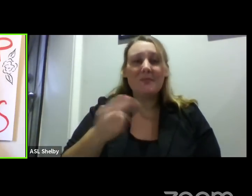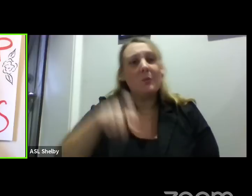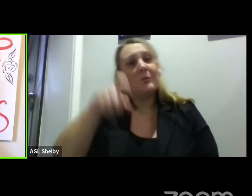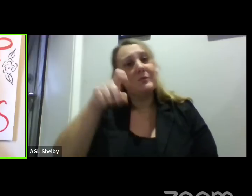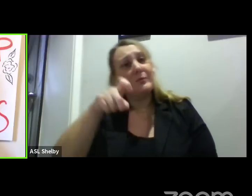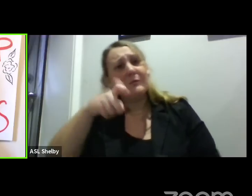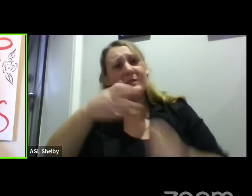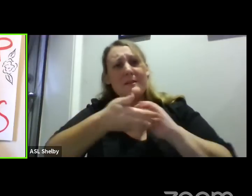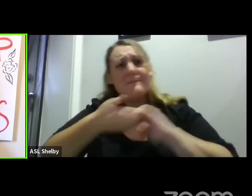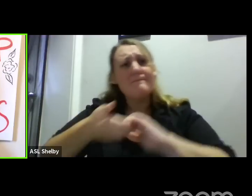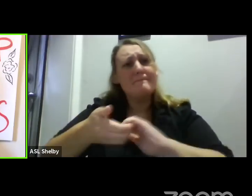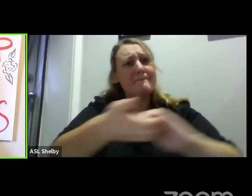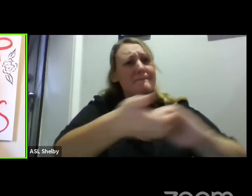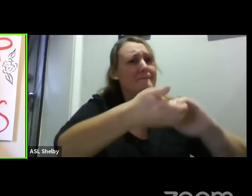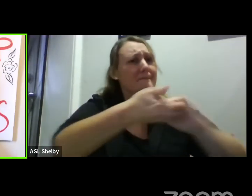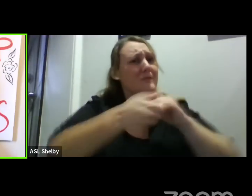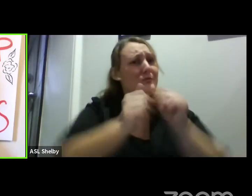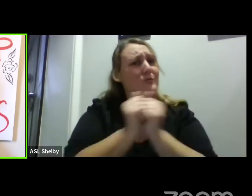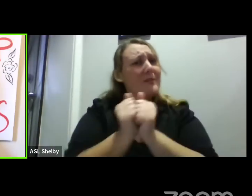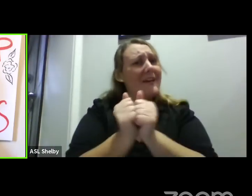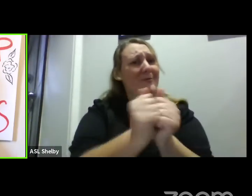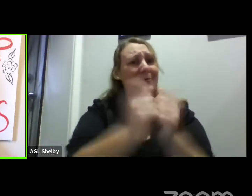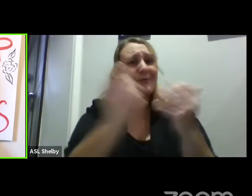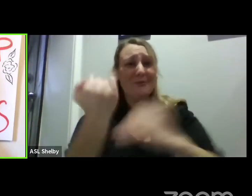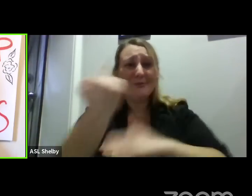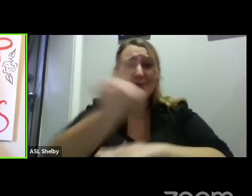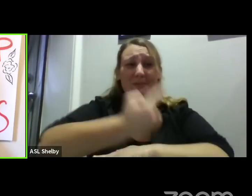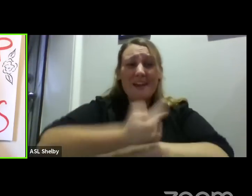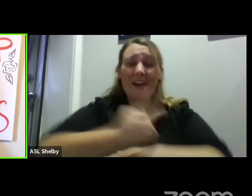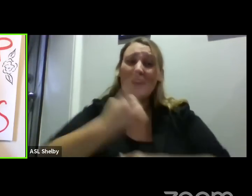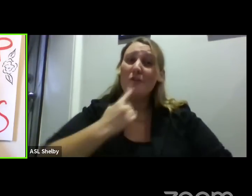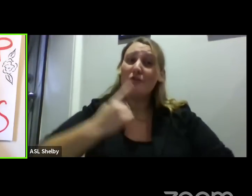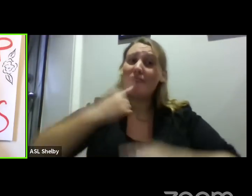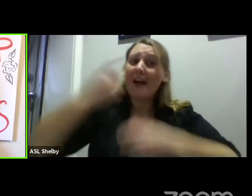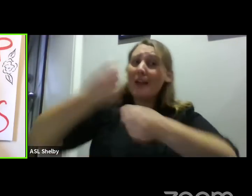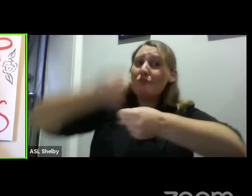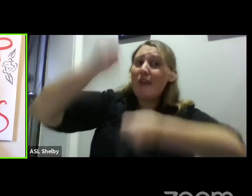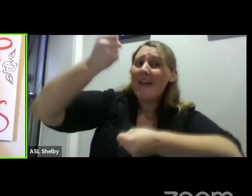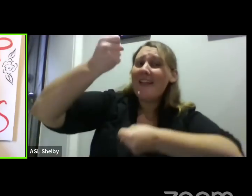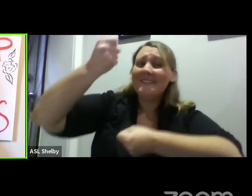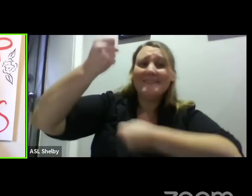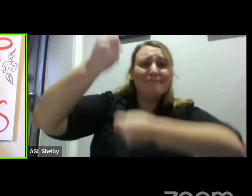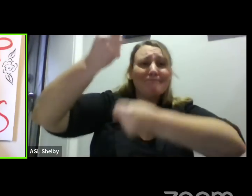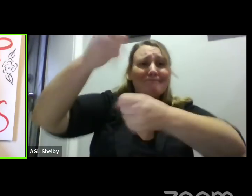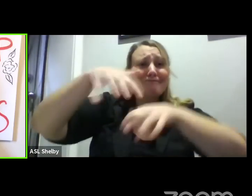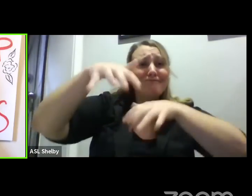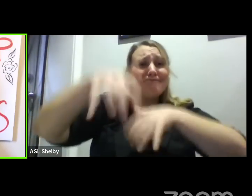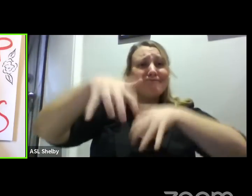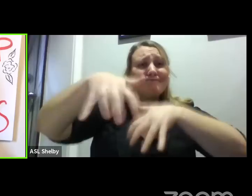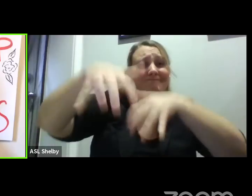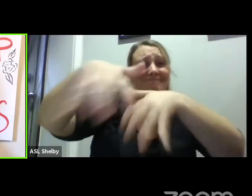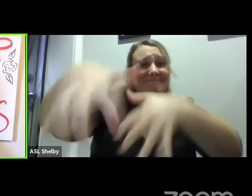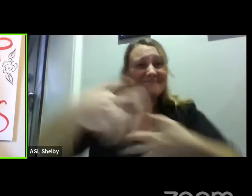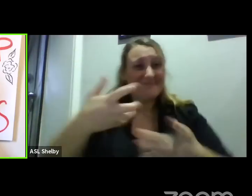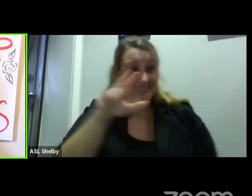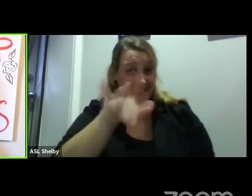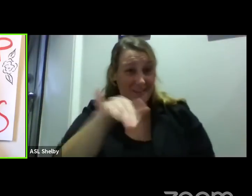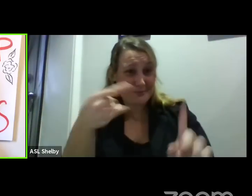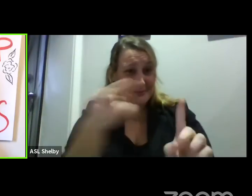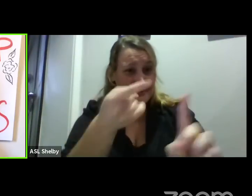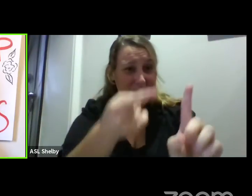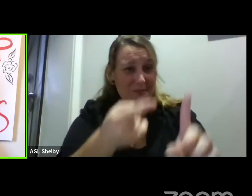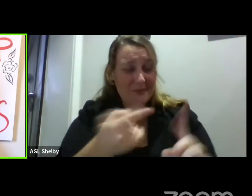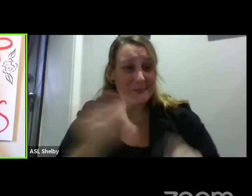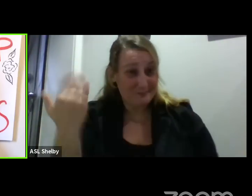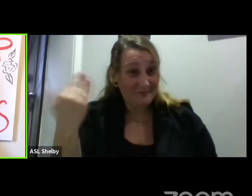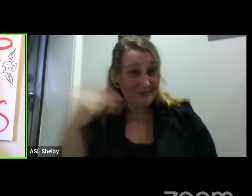our red umbrellas, holding each other, sweating in the city sunlight perched atop our pleasers. And we say we are